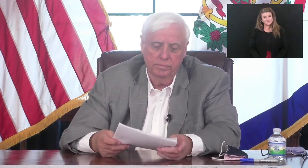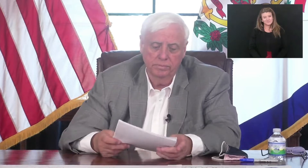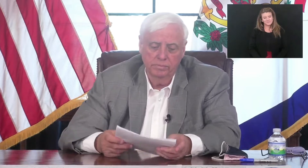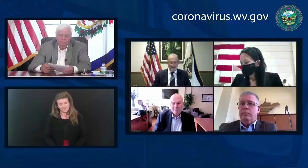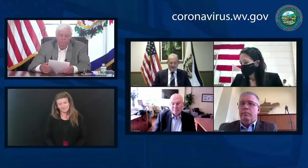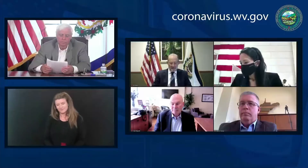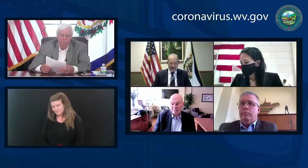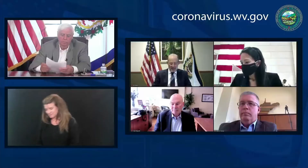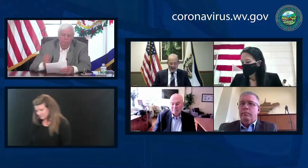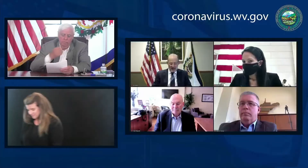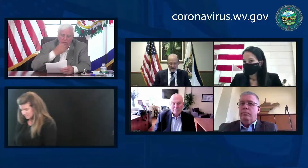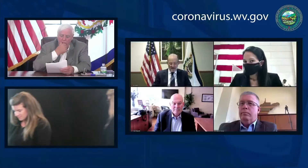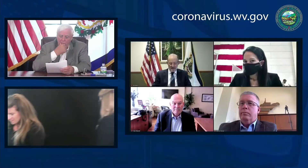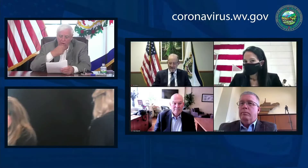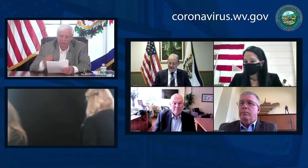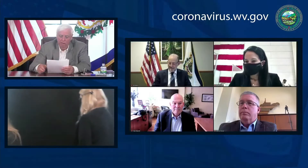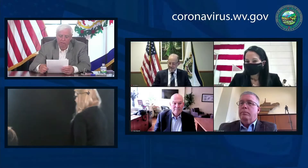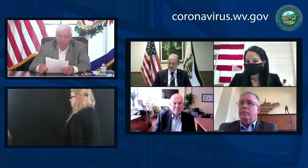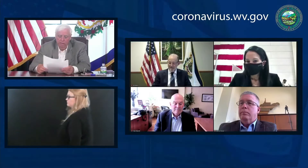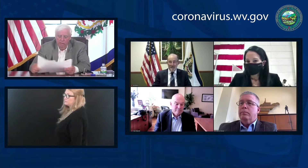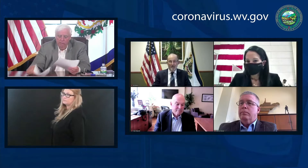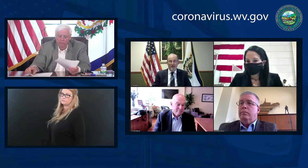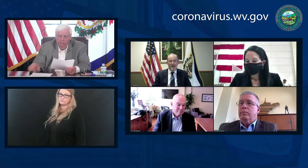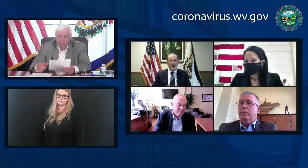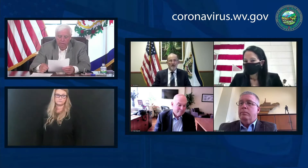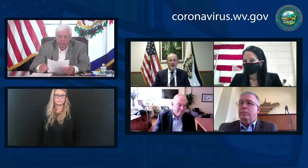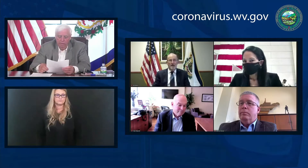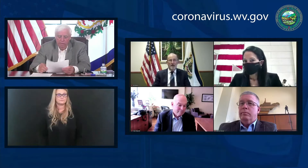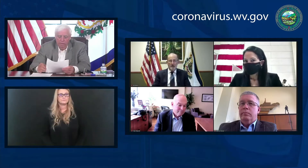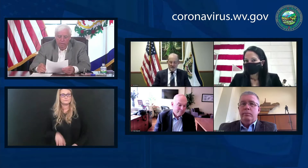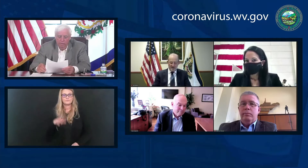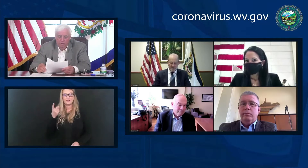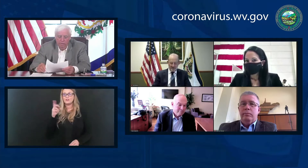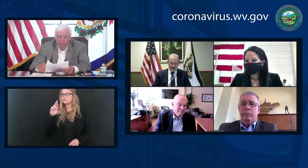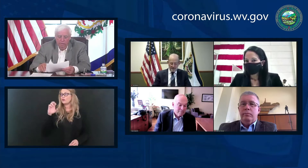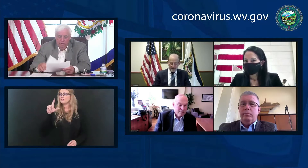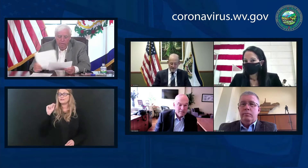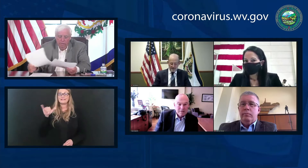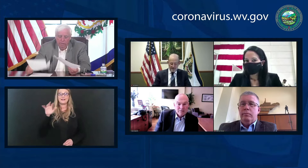All right, thank you, Governor. Let's now go to Dr. Clay Marsh, our coronavirus czar.